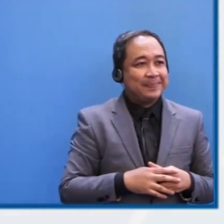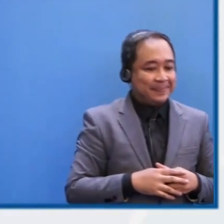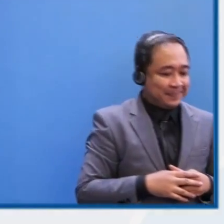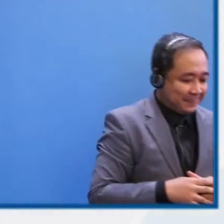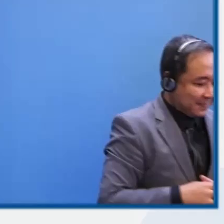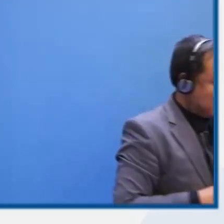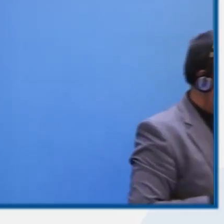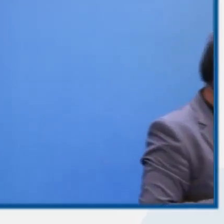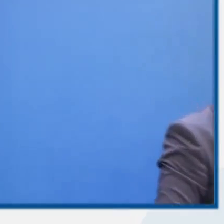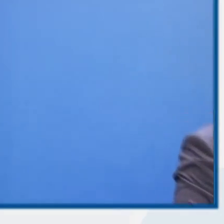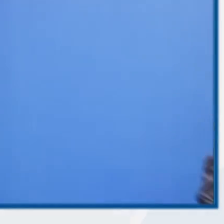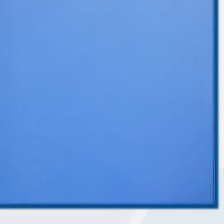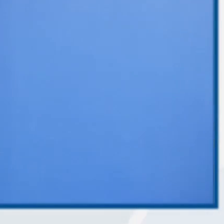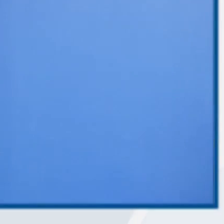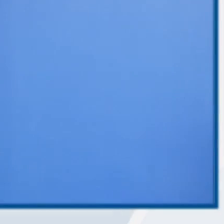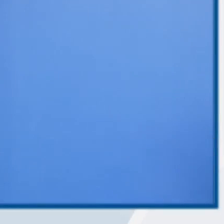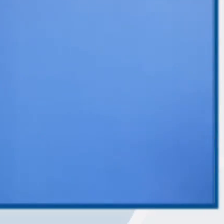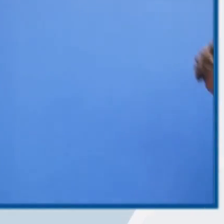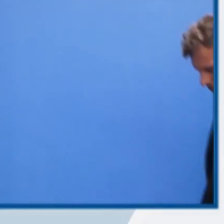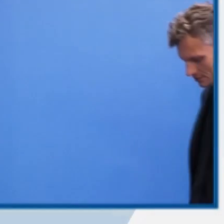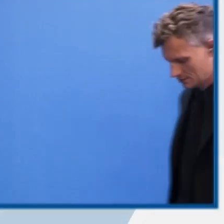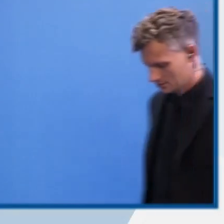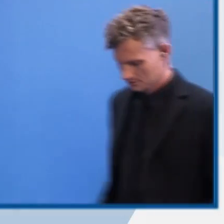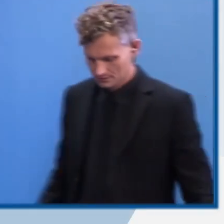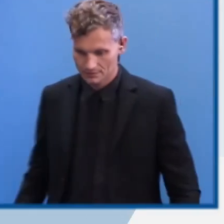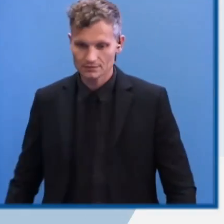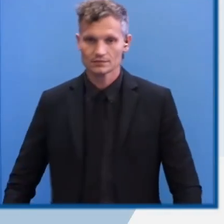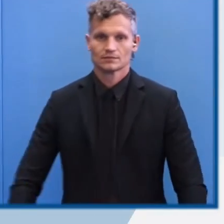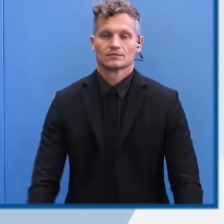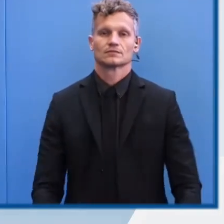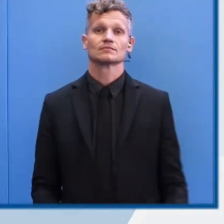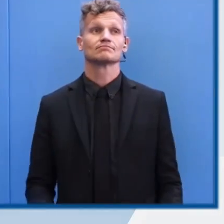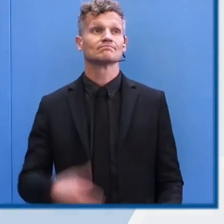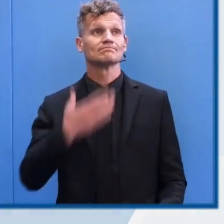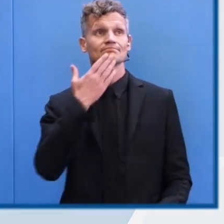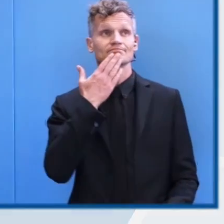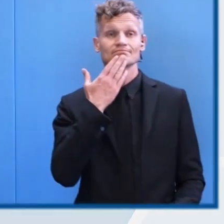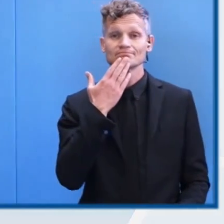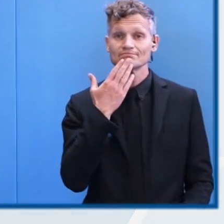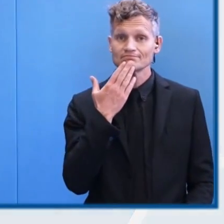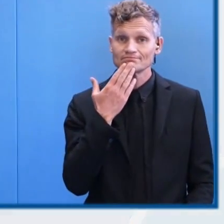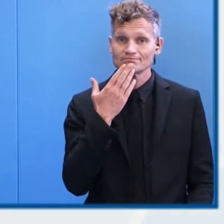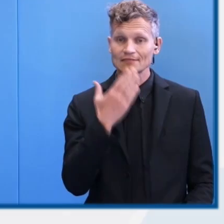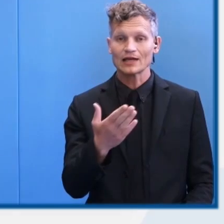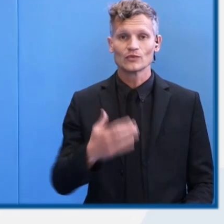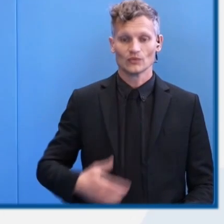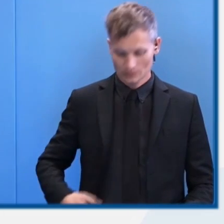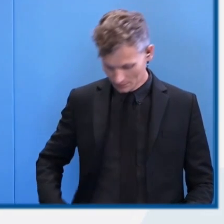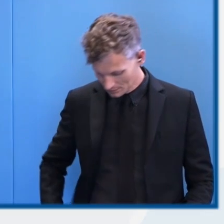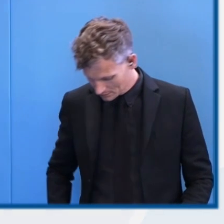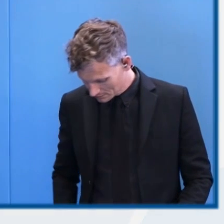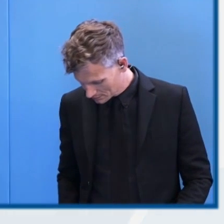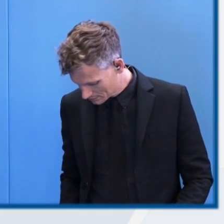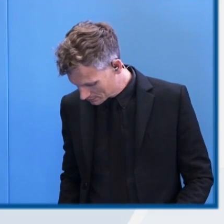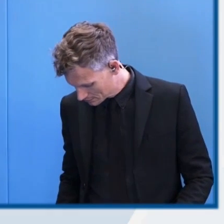Thank you very much for that information on a regional approach to hazards. And I